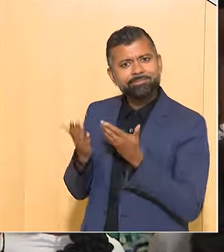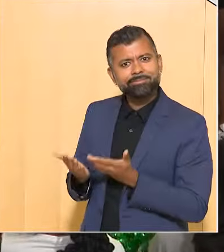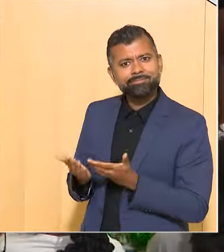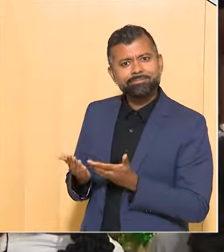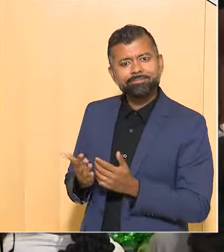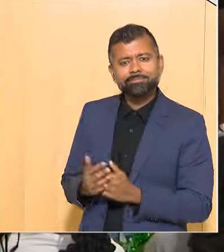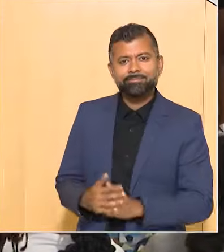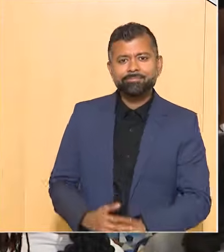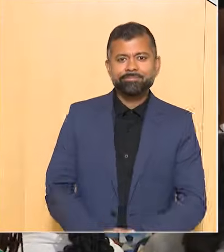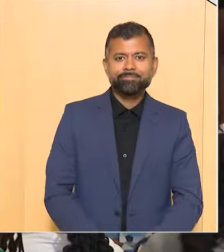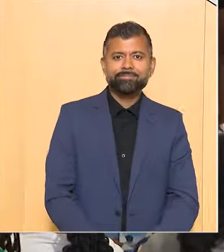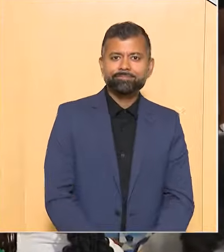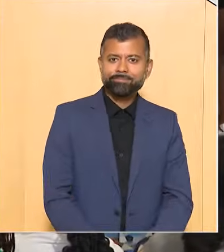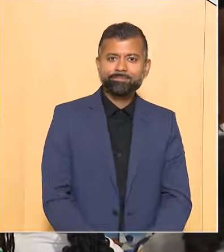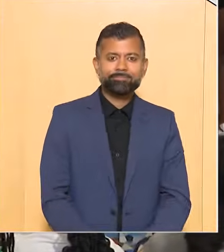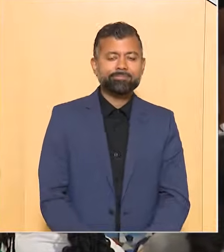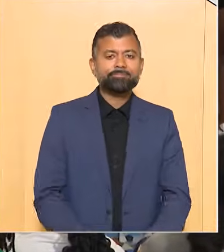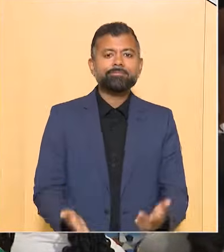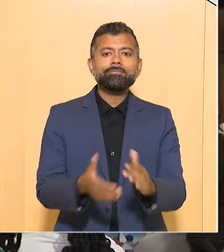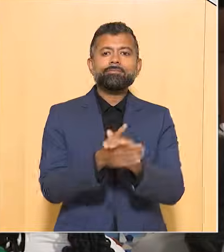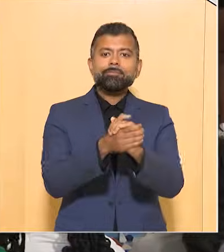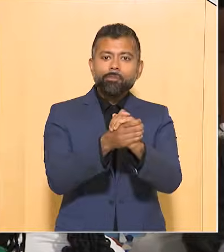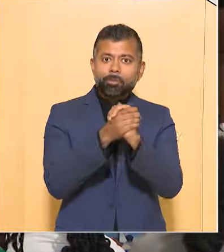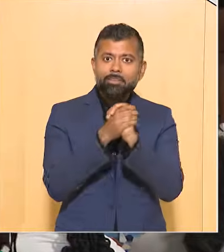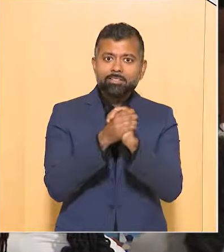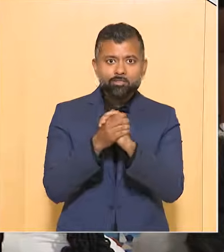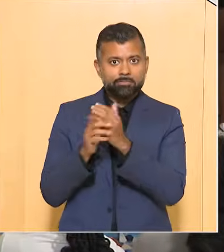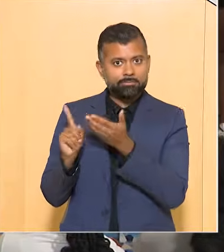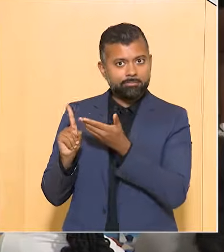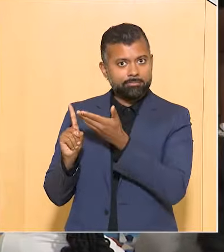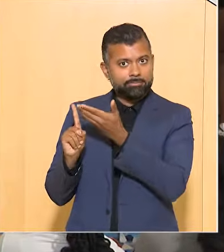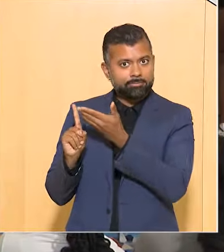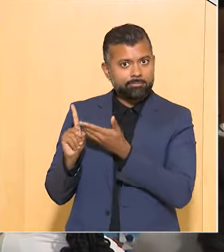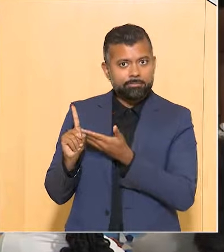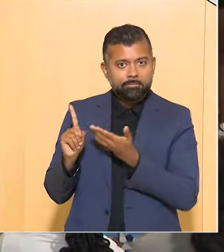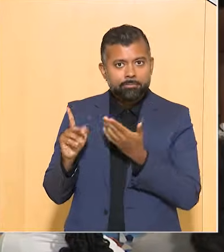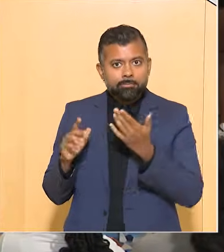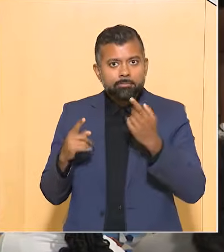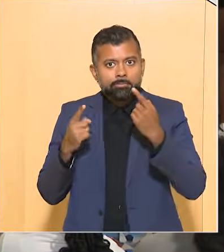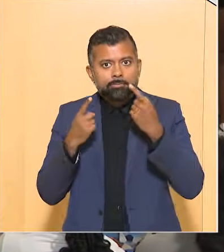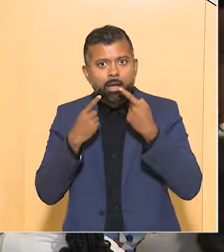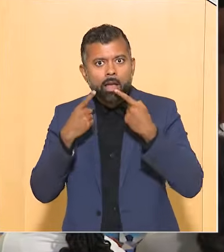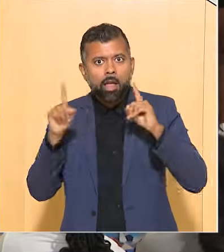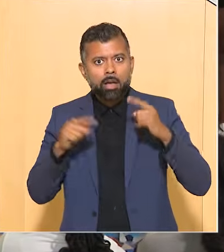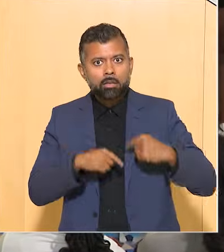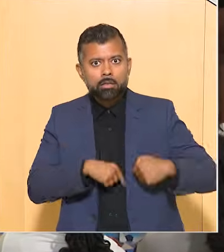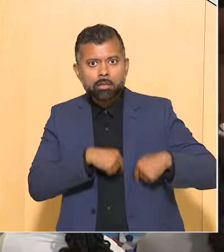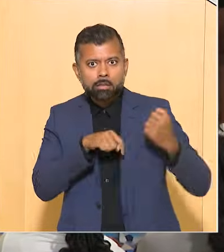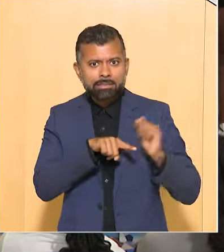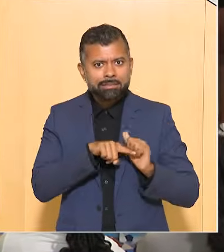Let's congratulate her on all of her success in